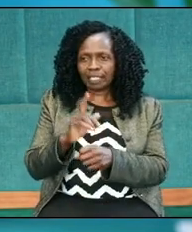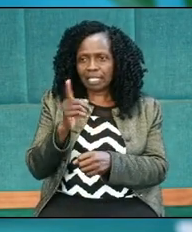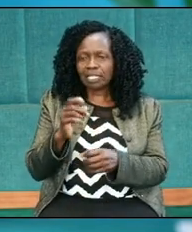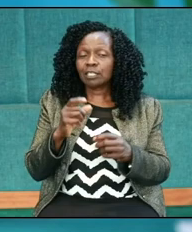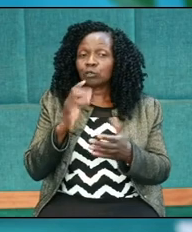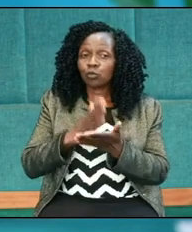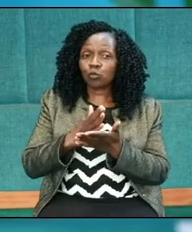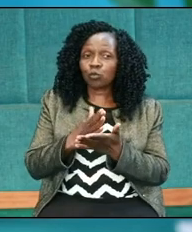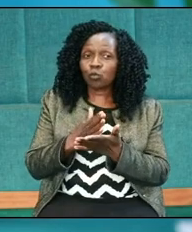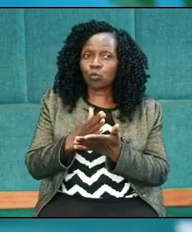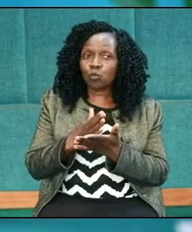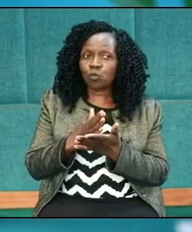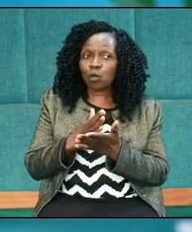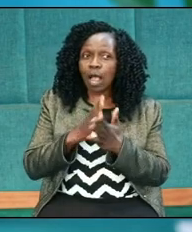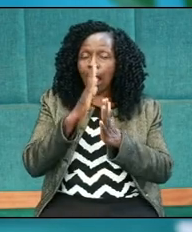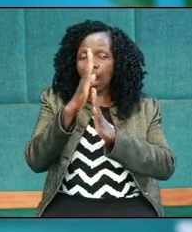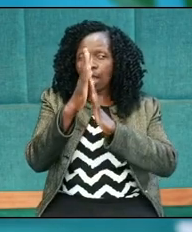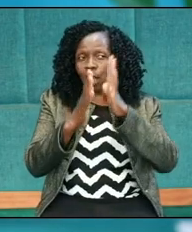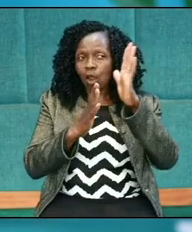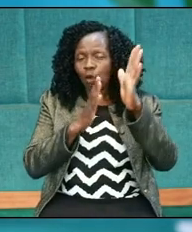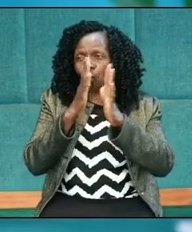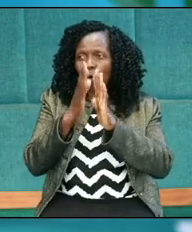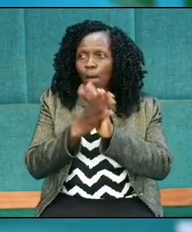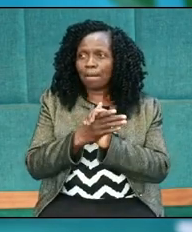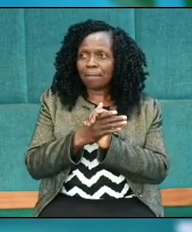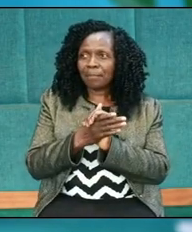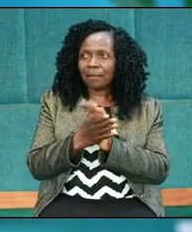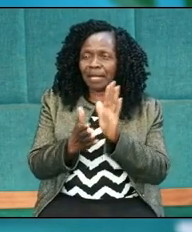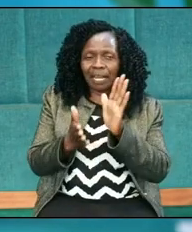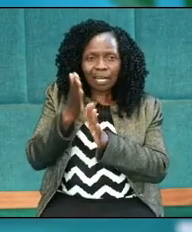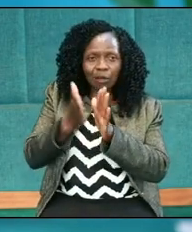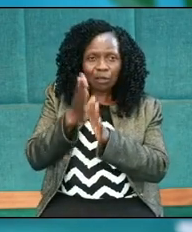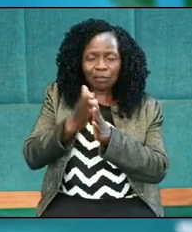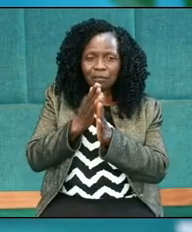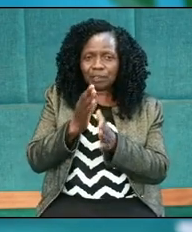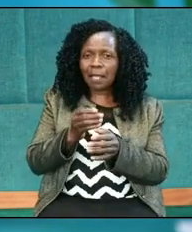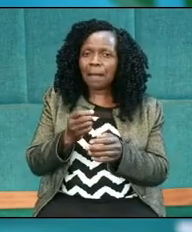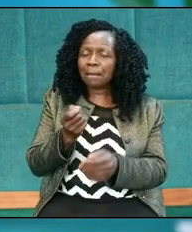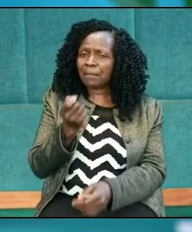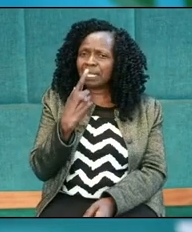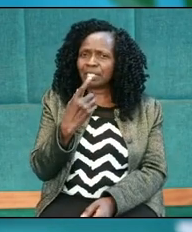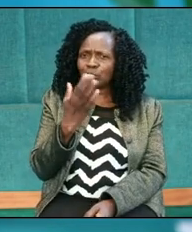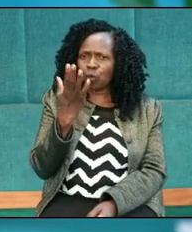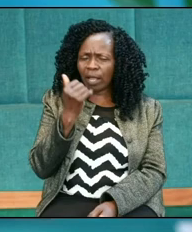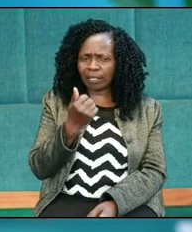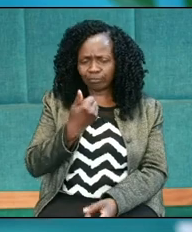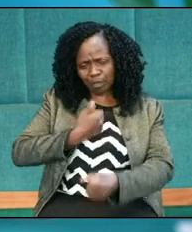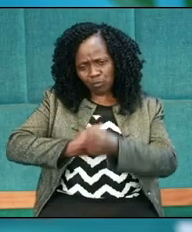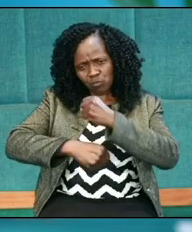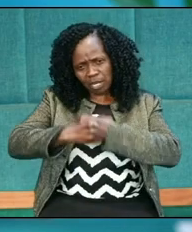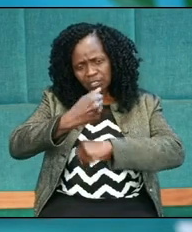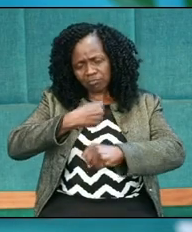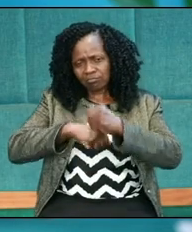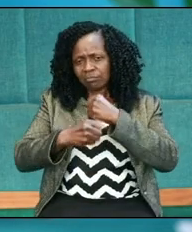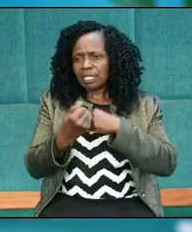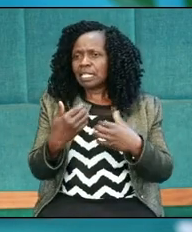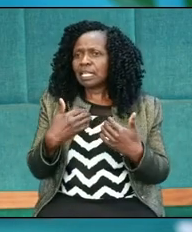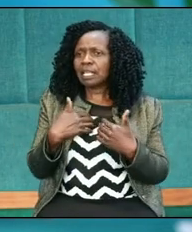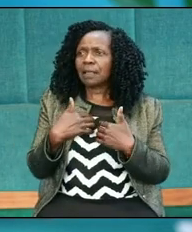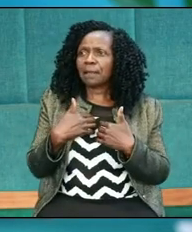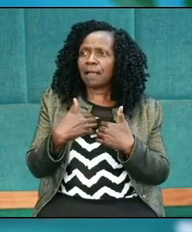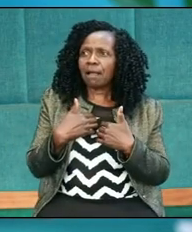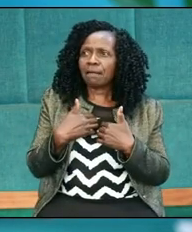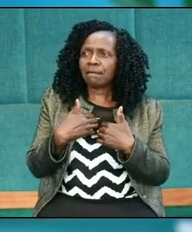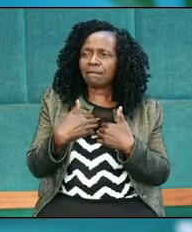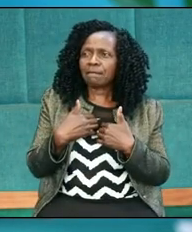real. Hello? So let us run away from medicine because they have their own problems and practice the health, what?